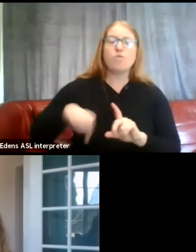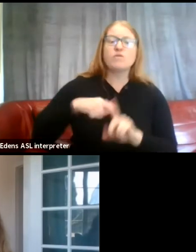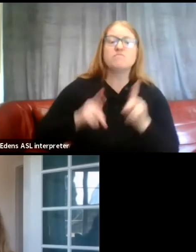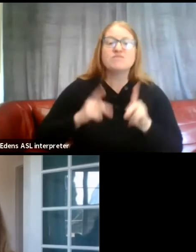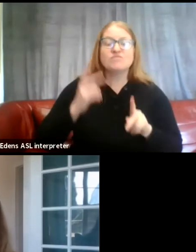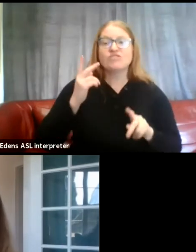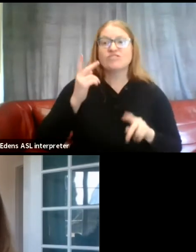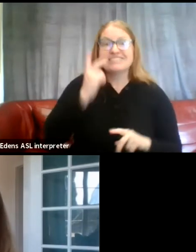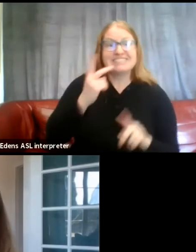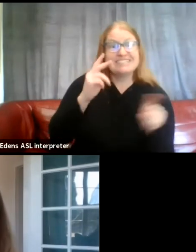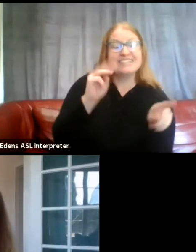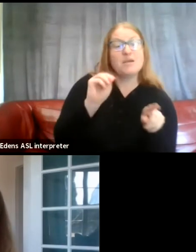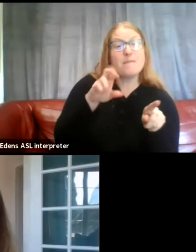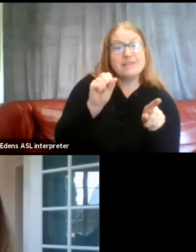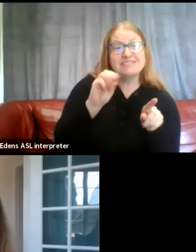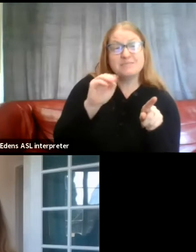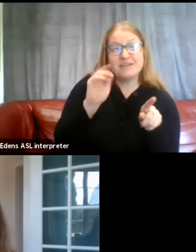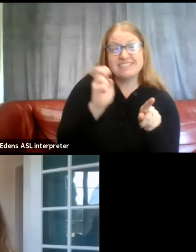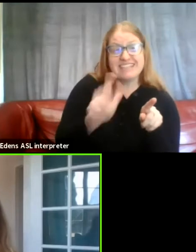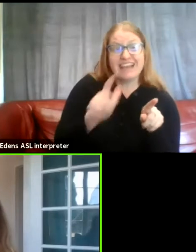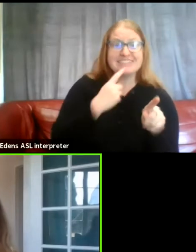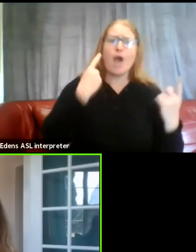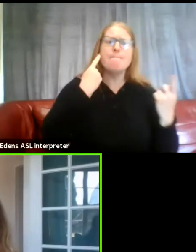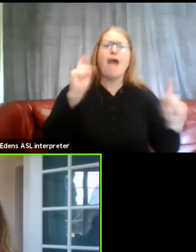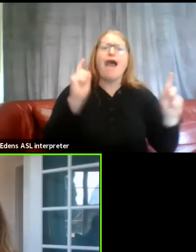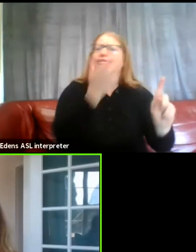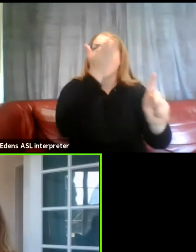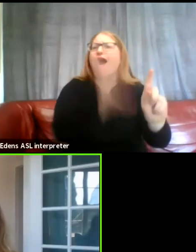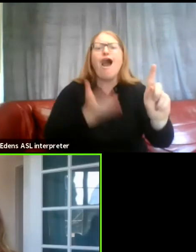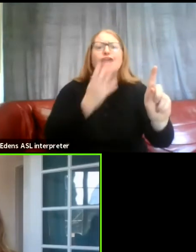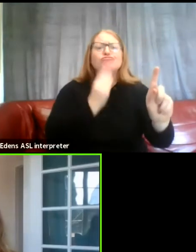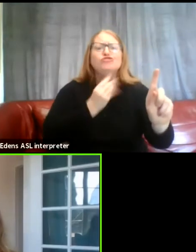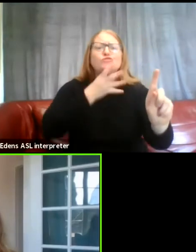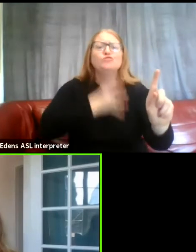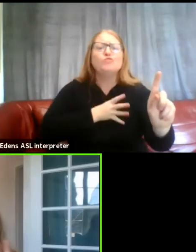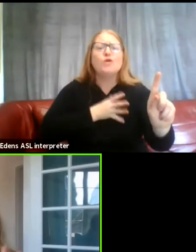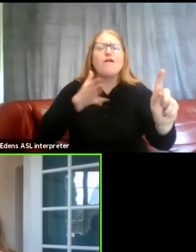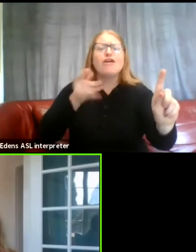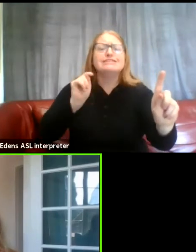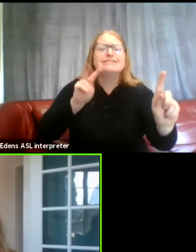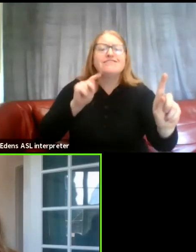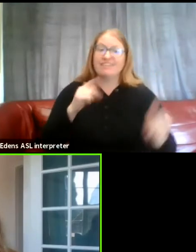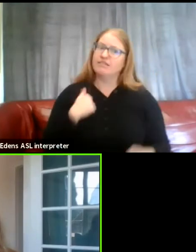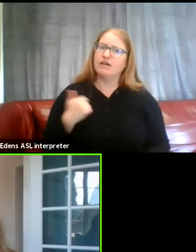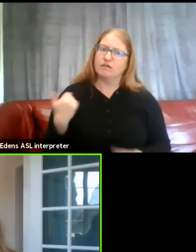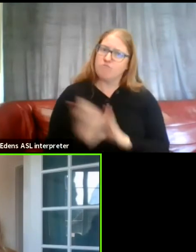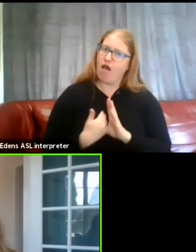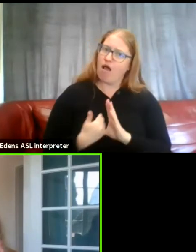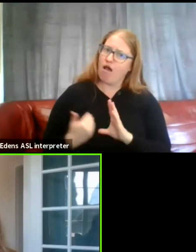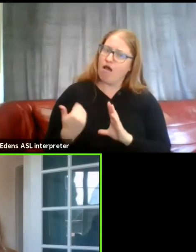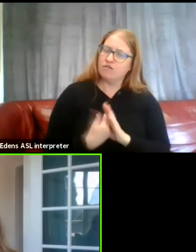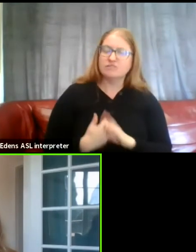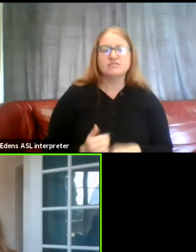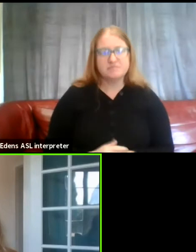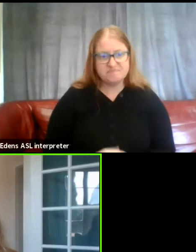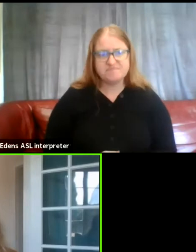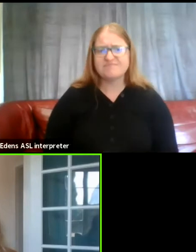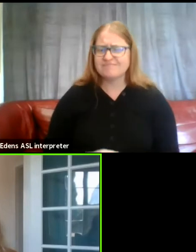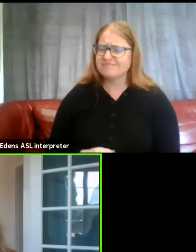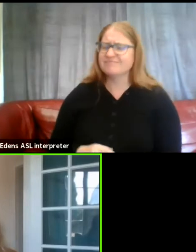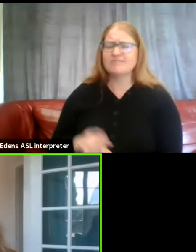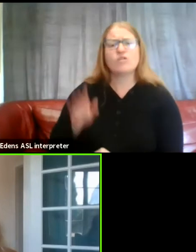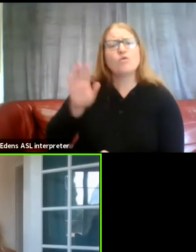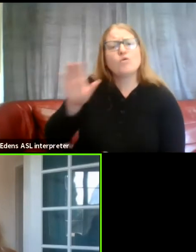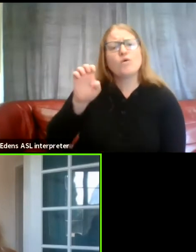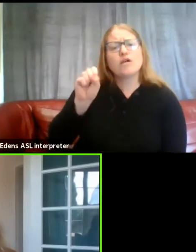Jewish representation on TV. That's right, the only thing. Right. And that's one of many. There's so much in your essay, I think it was